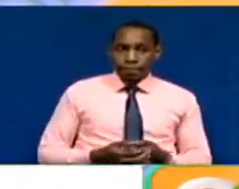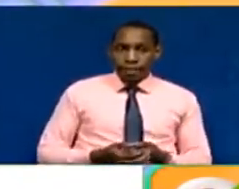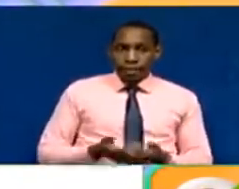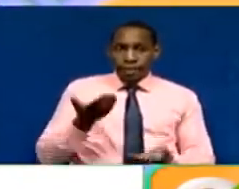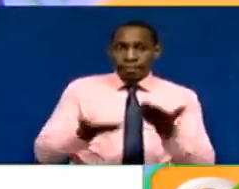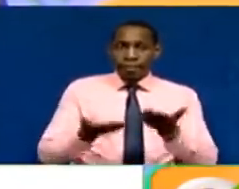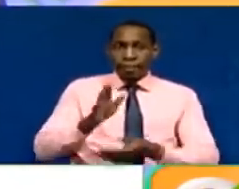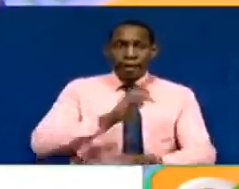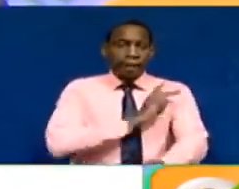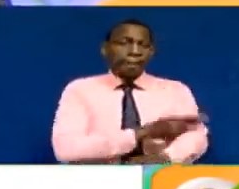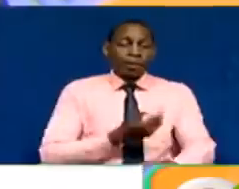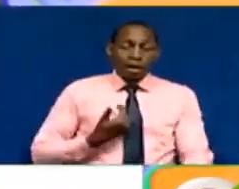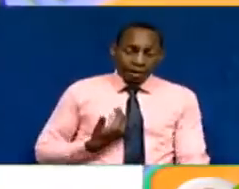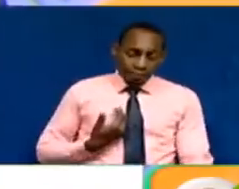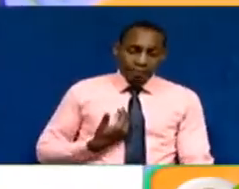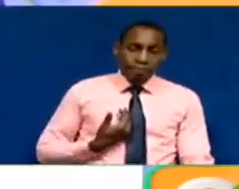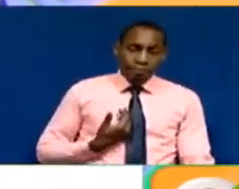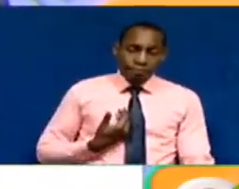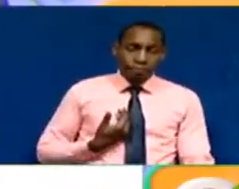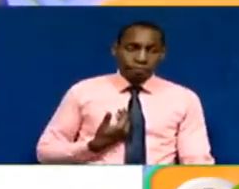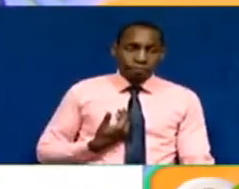you may have power.